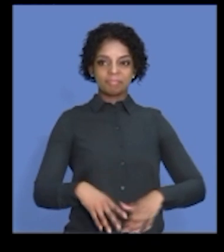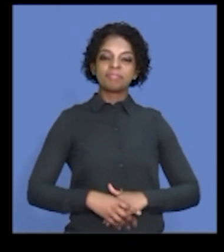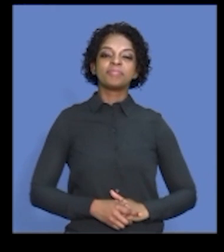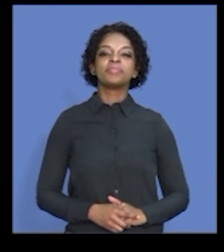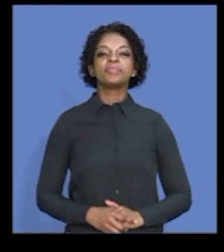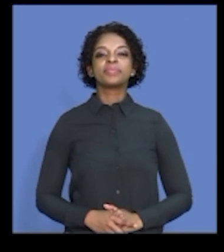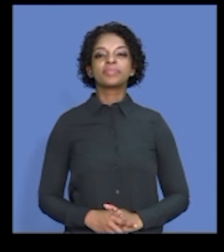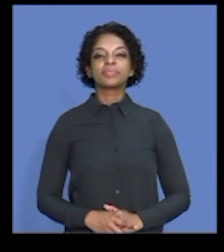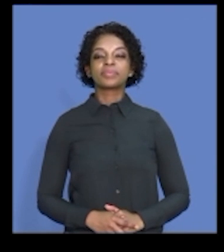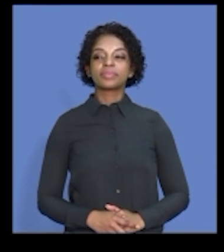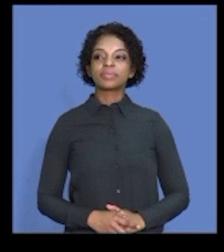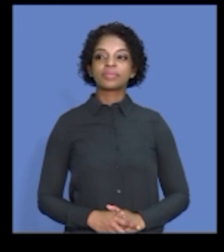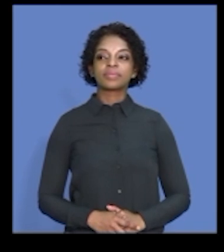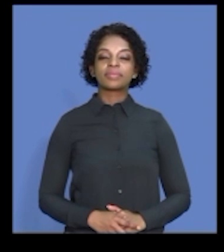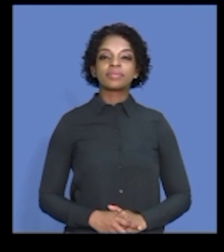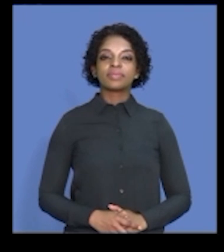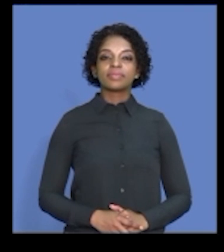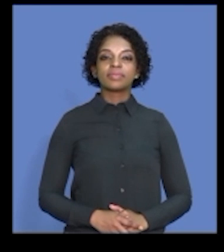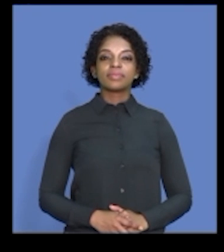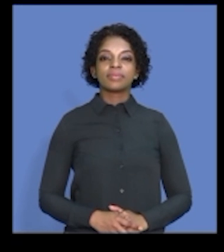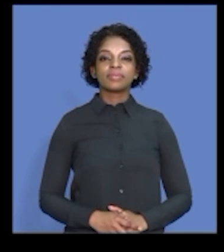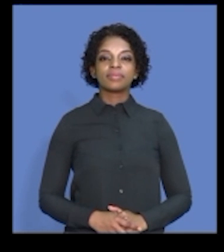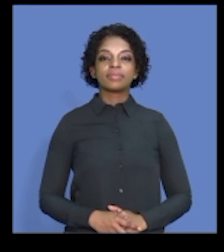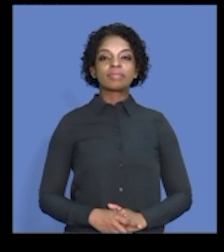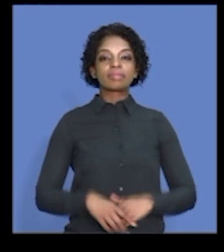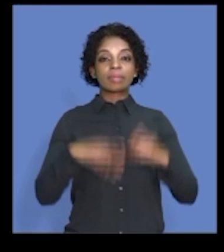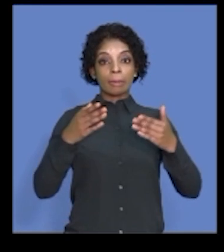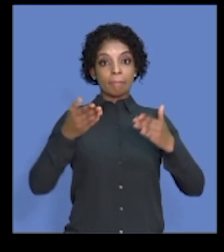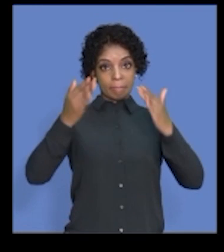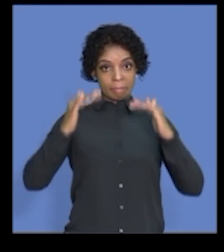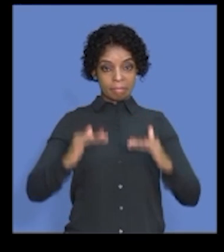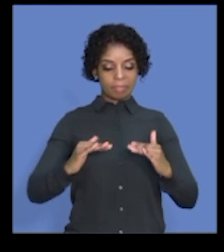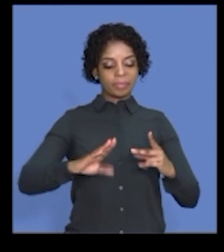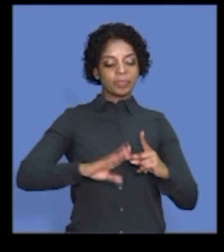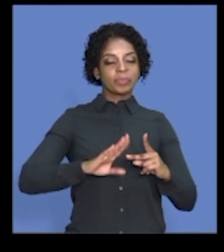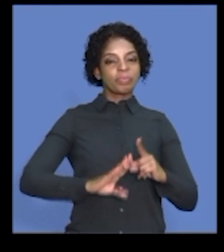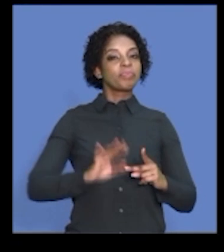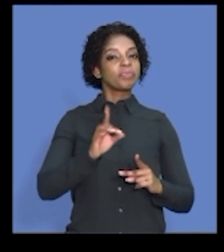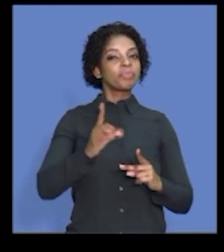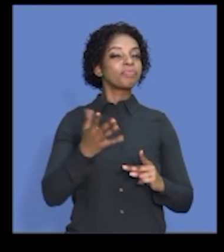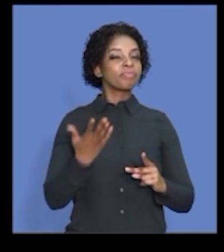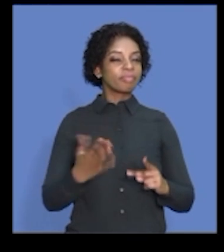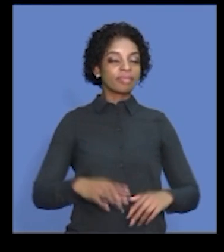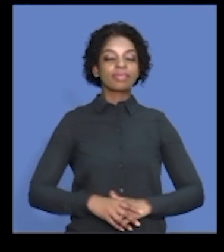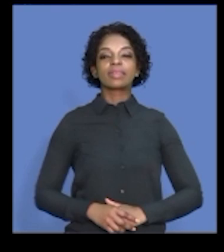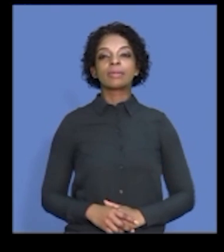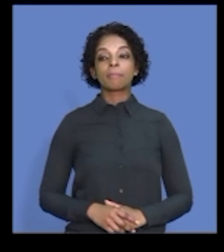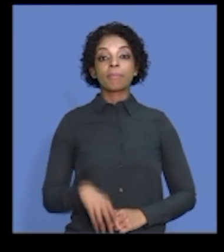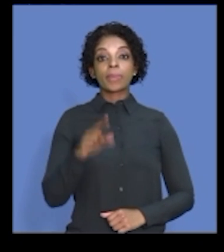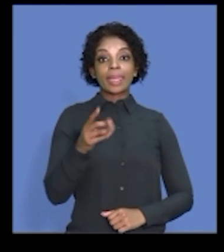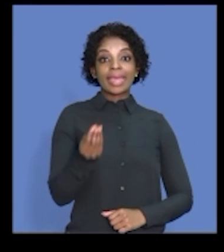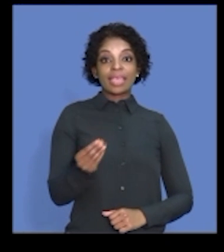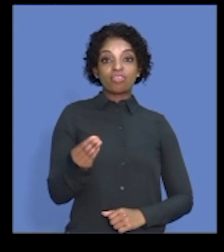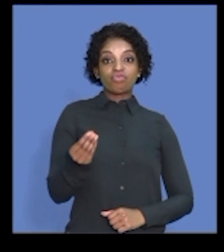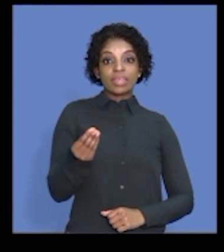The next one that we have here is the the interest. I'm told that